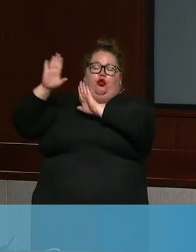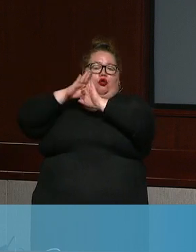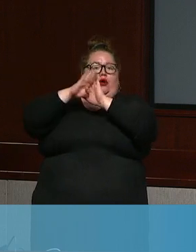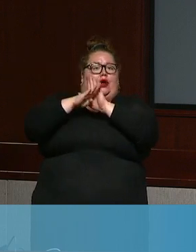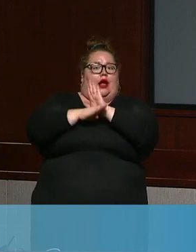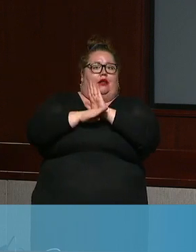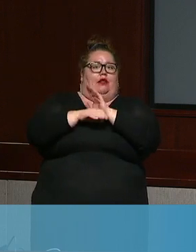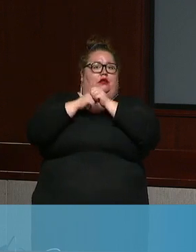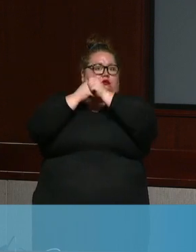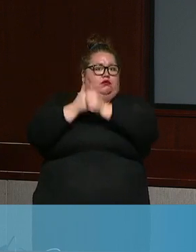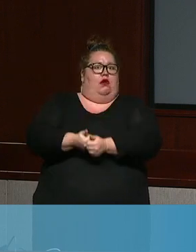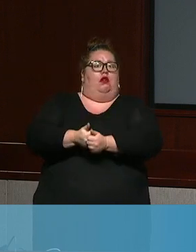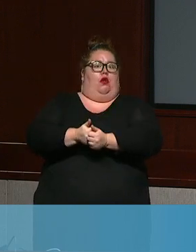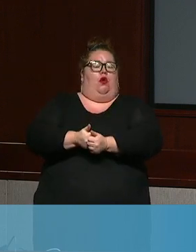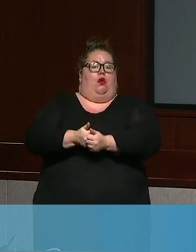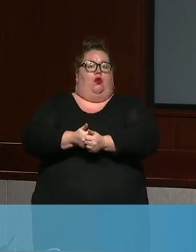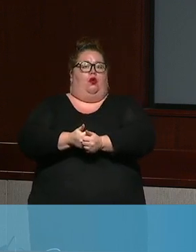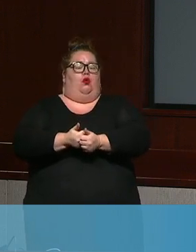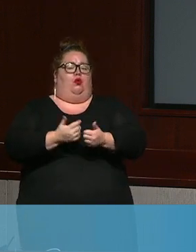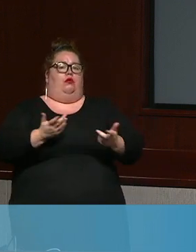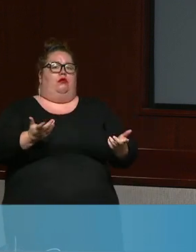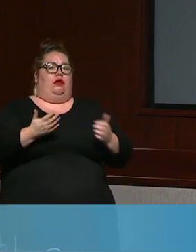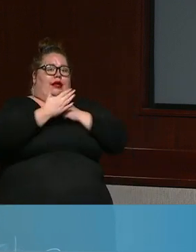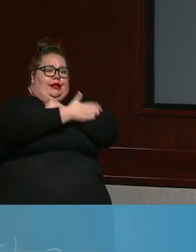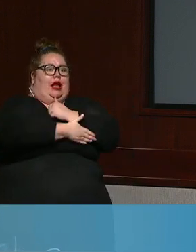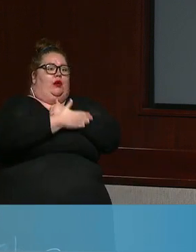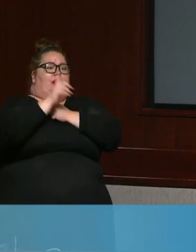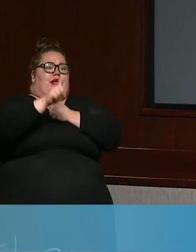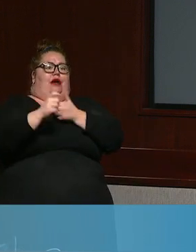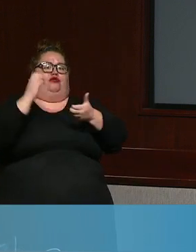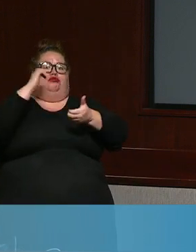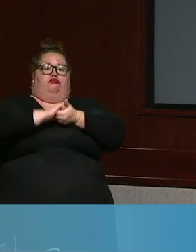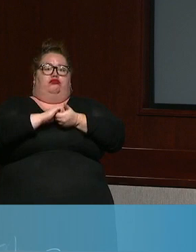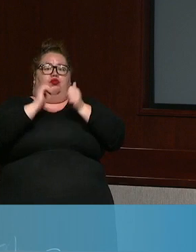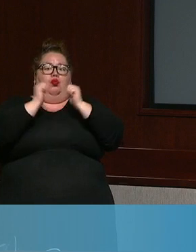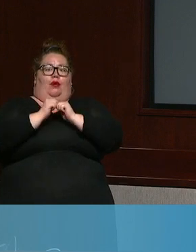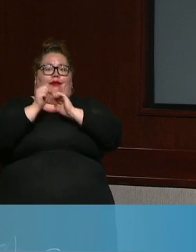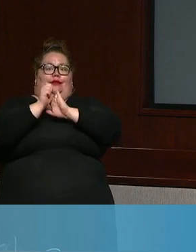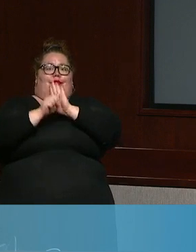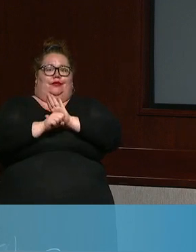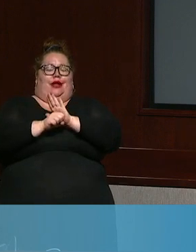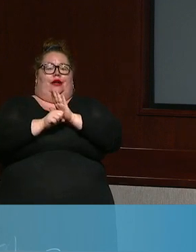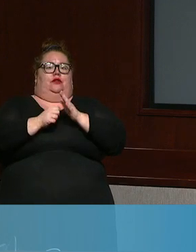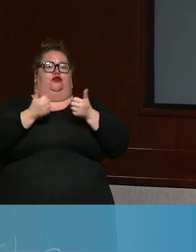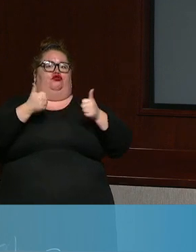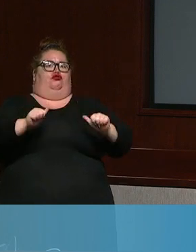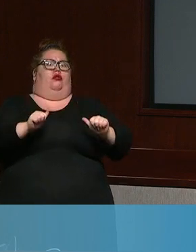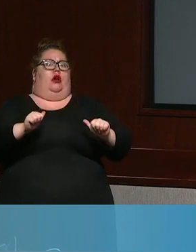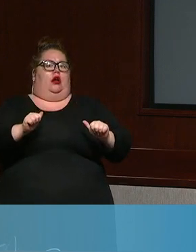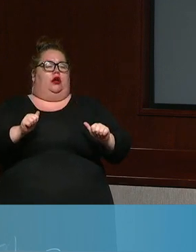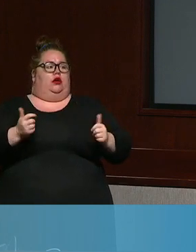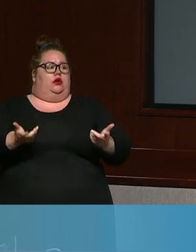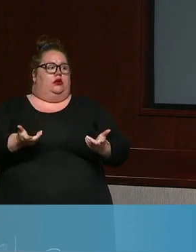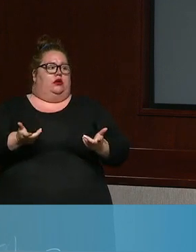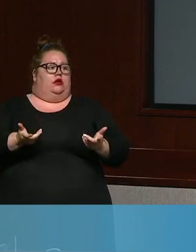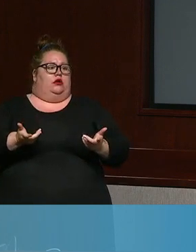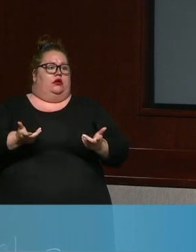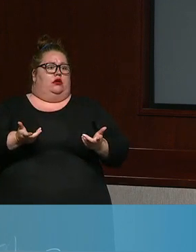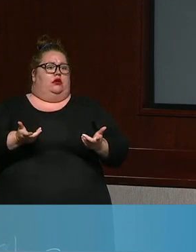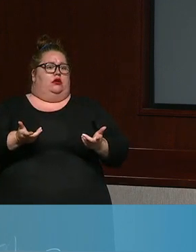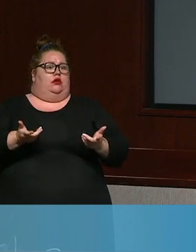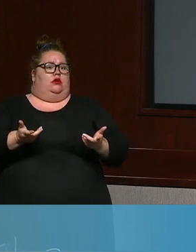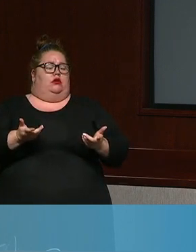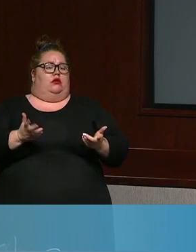are expected to work with the state to help in that effort. And where local communication